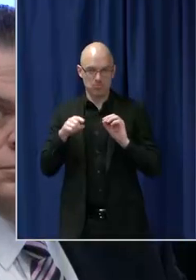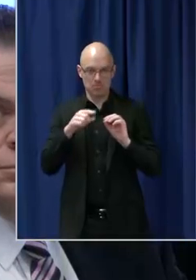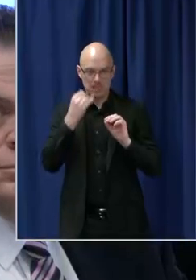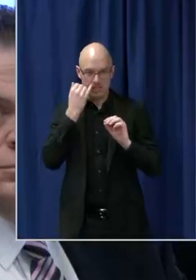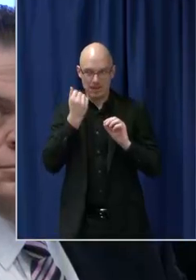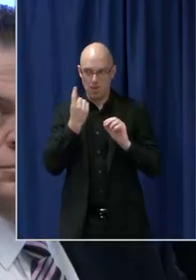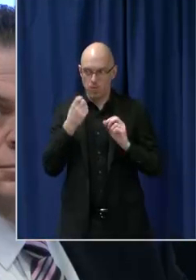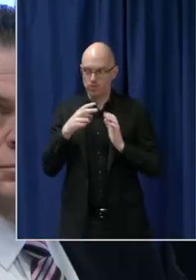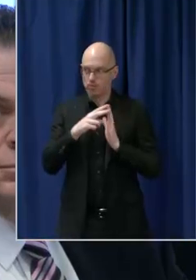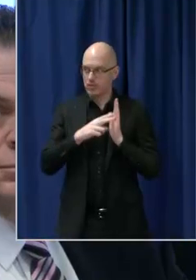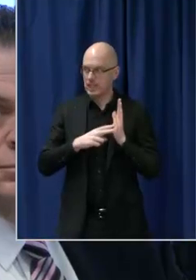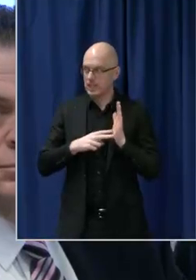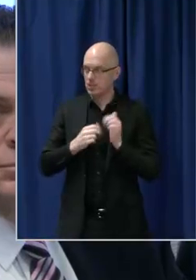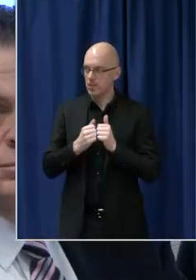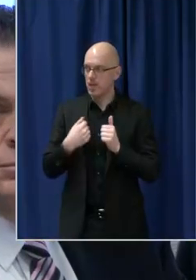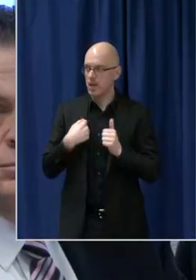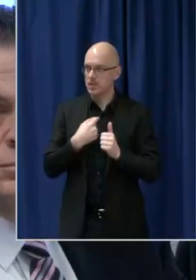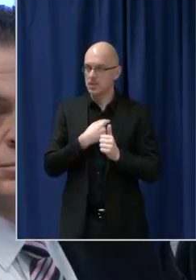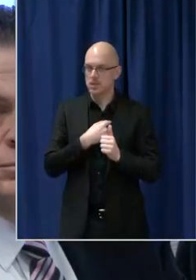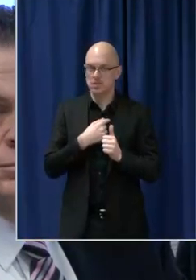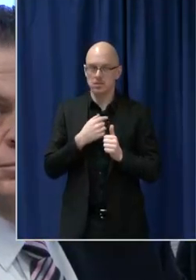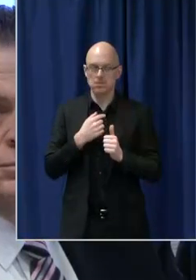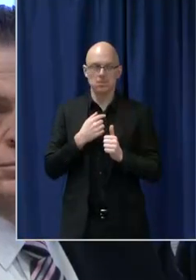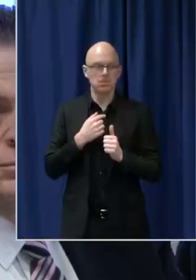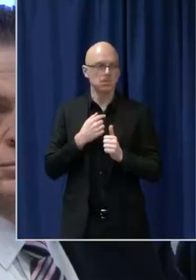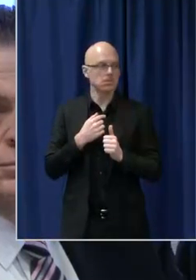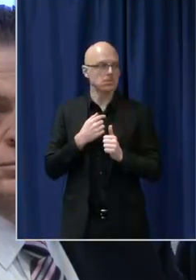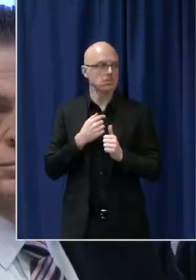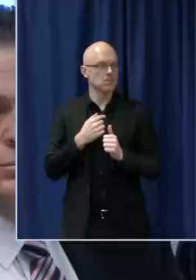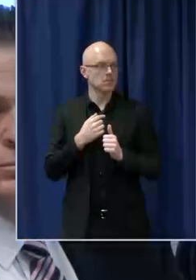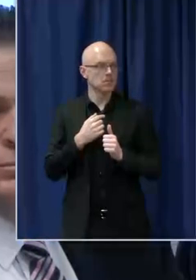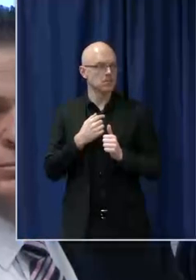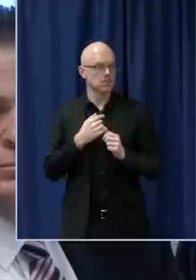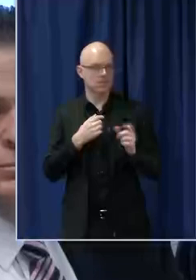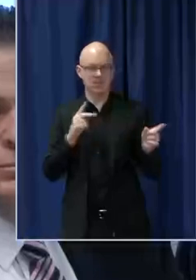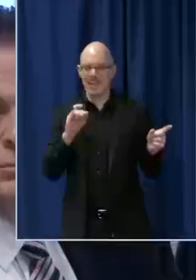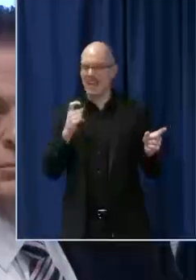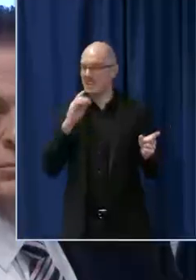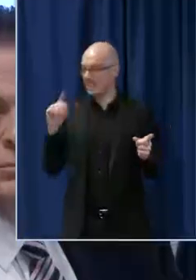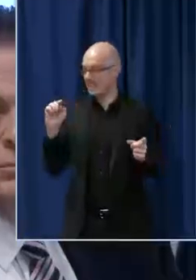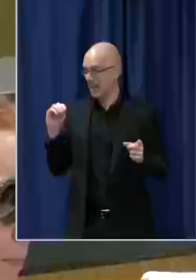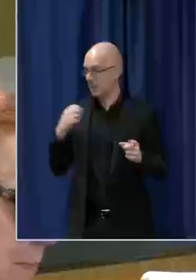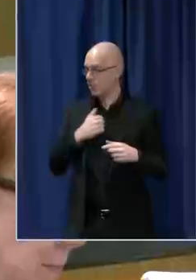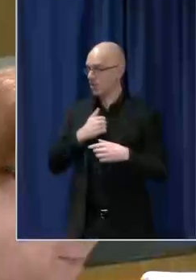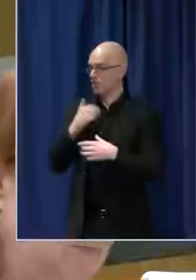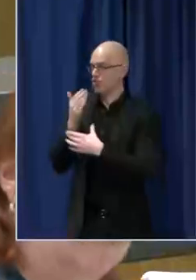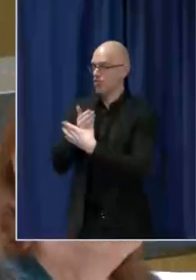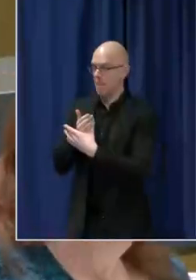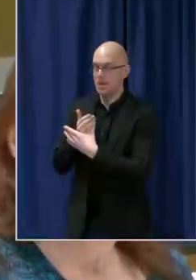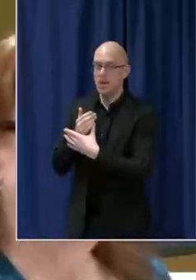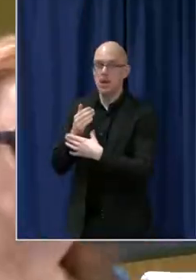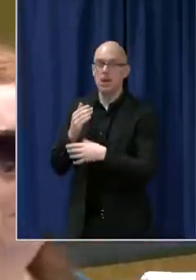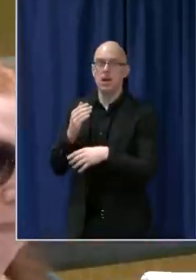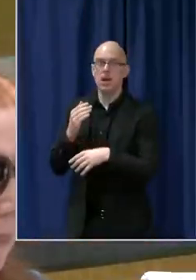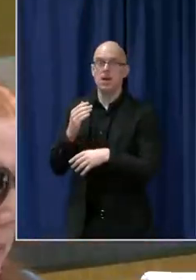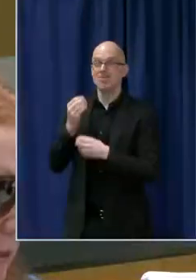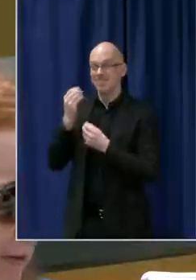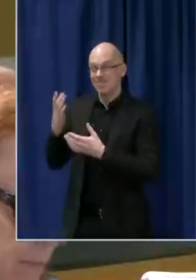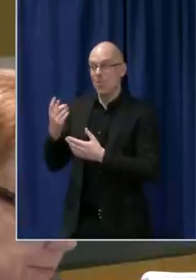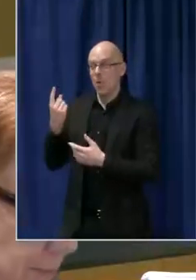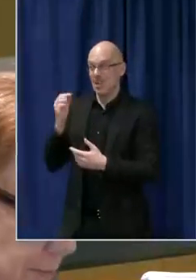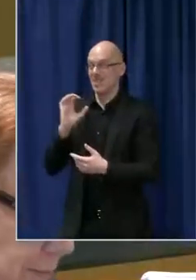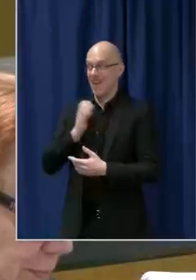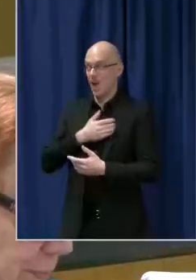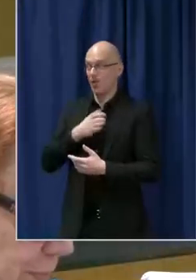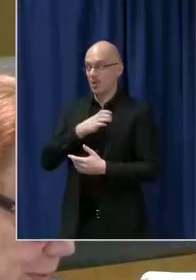this. Tom? Yes? I hate to interrupt, but we do have one of our FCC